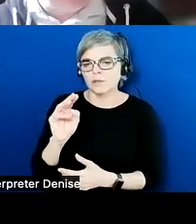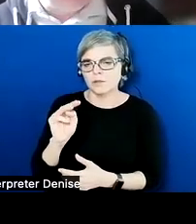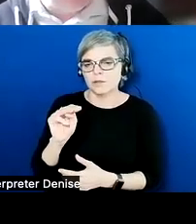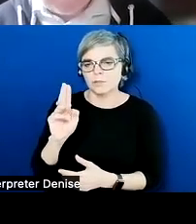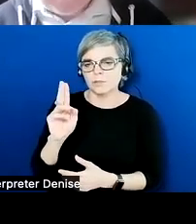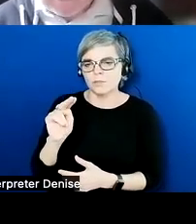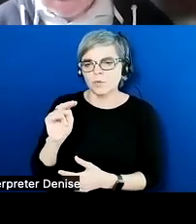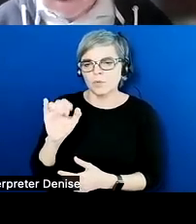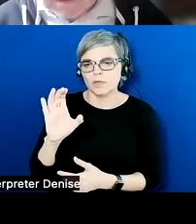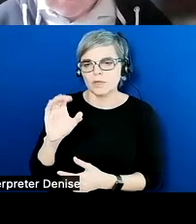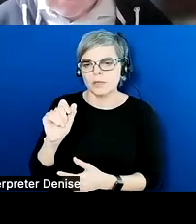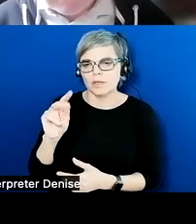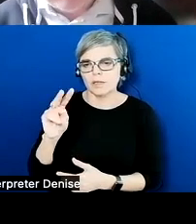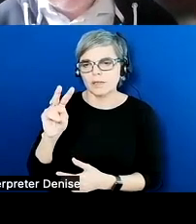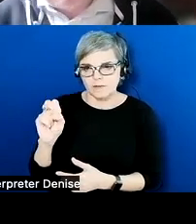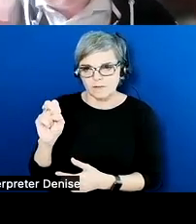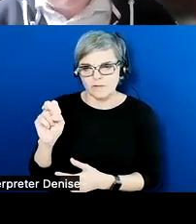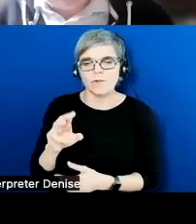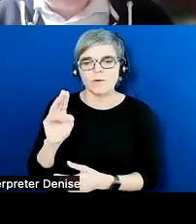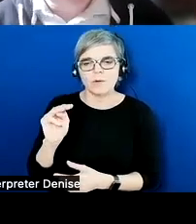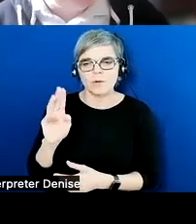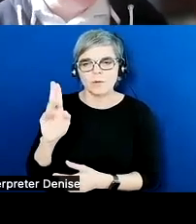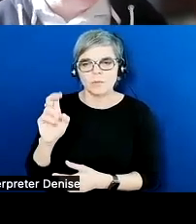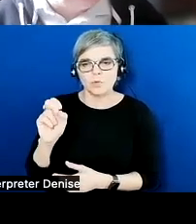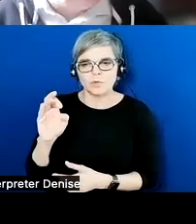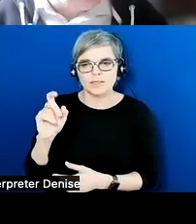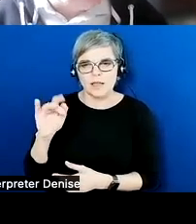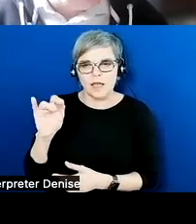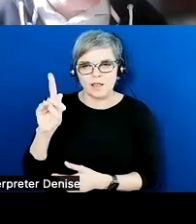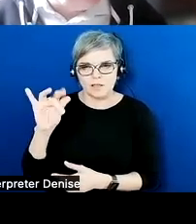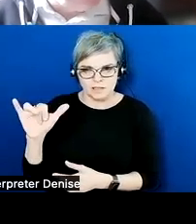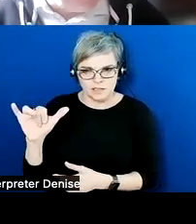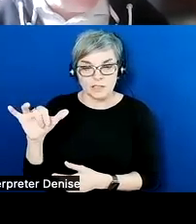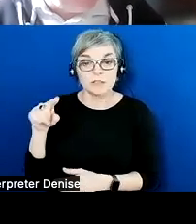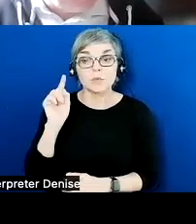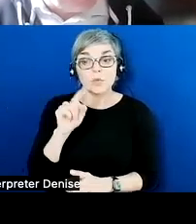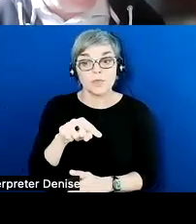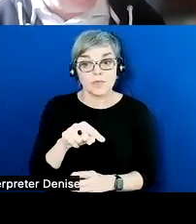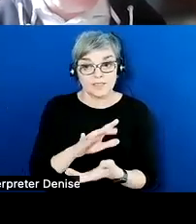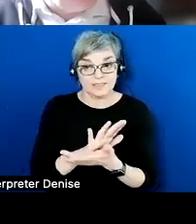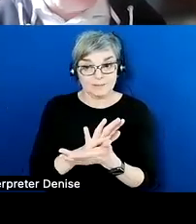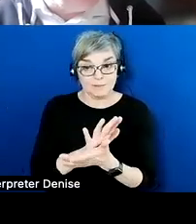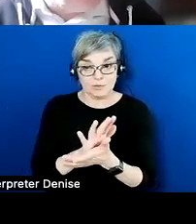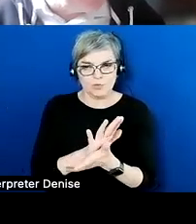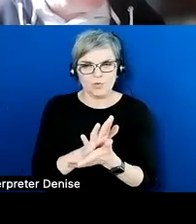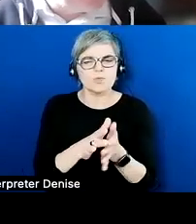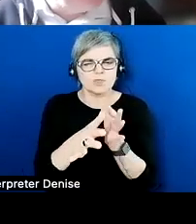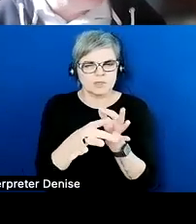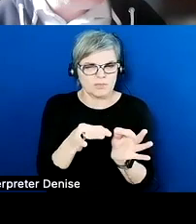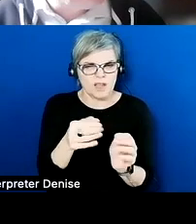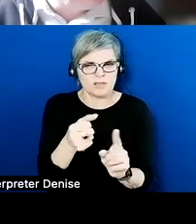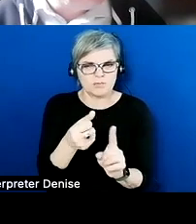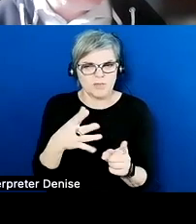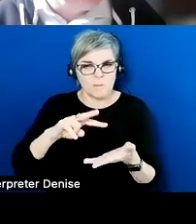a bit more about it, and then I'll say a bit more when the clip is finished.